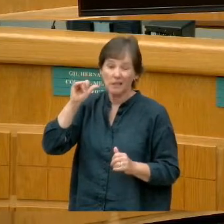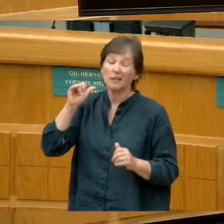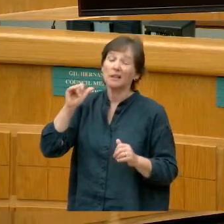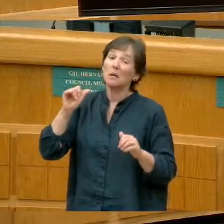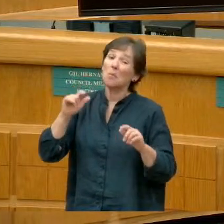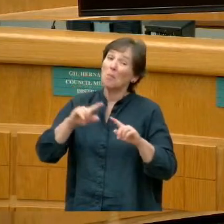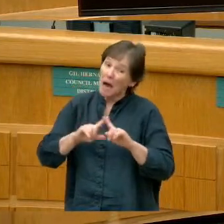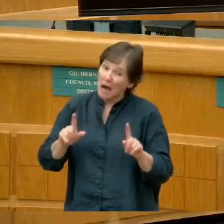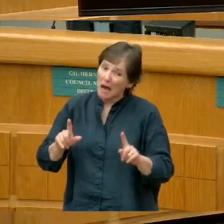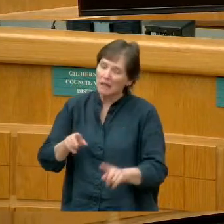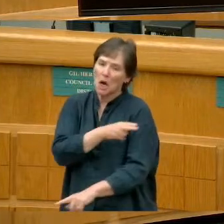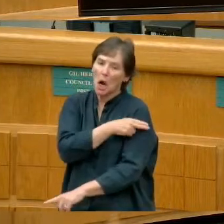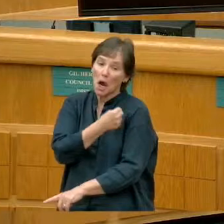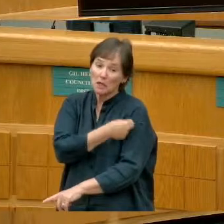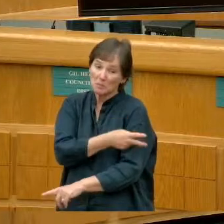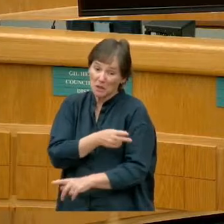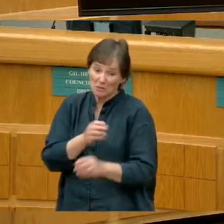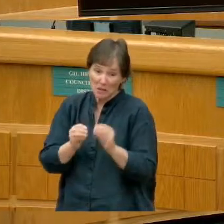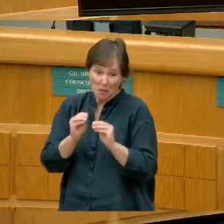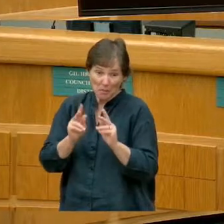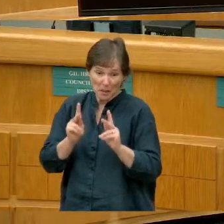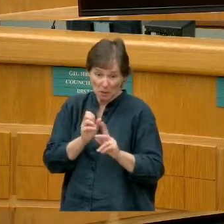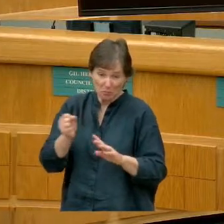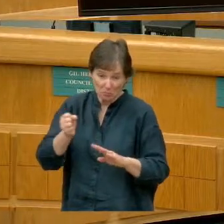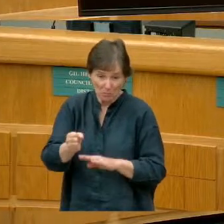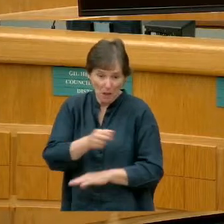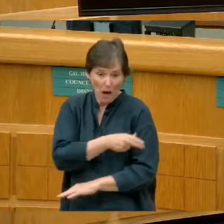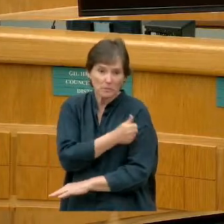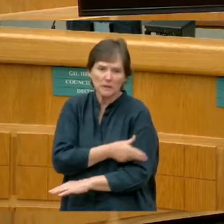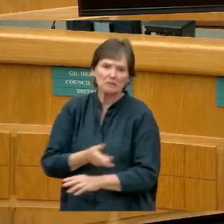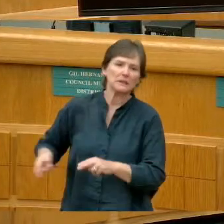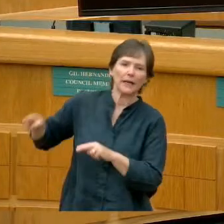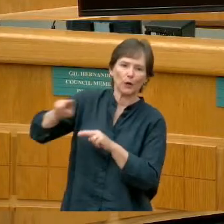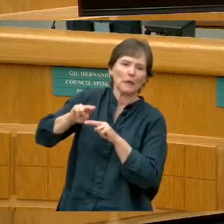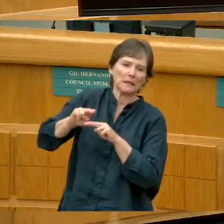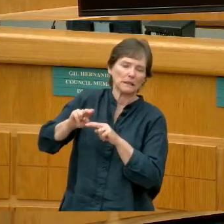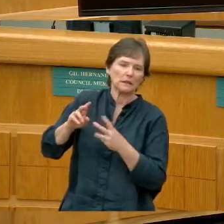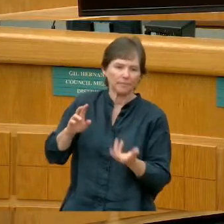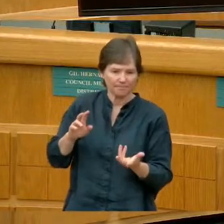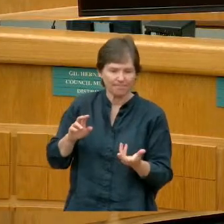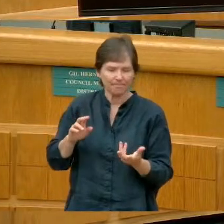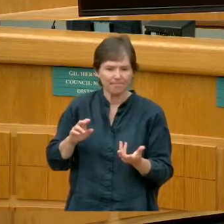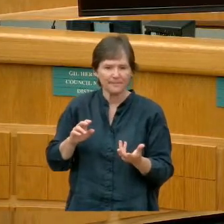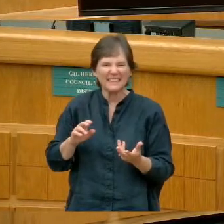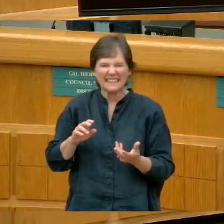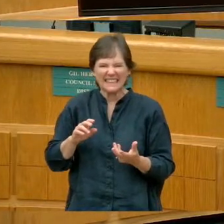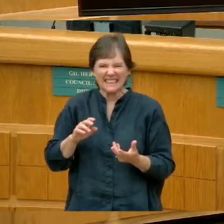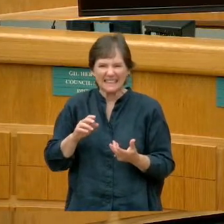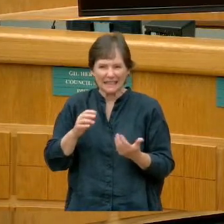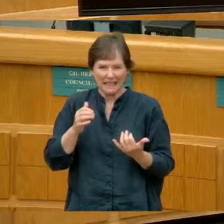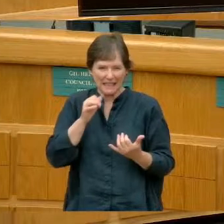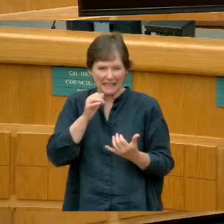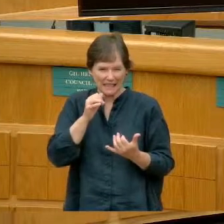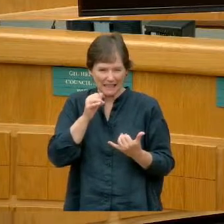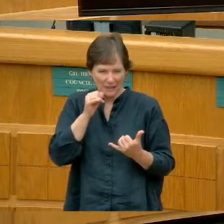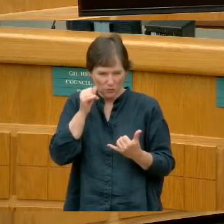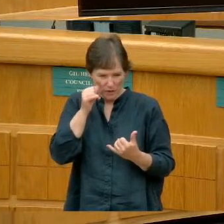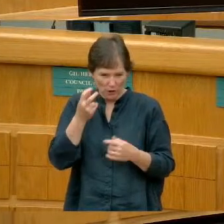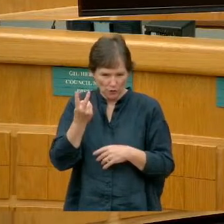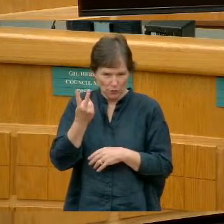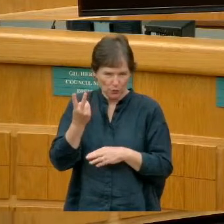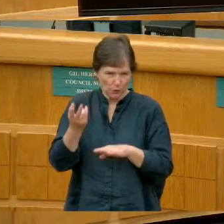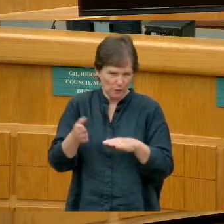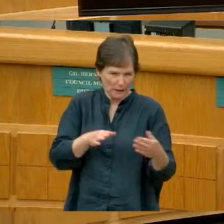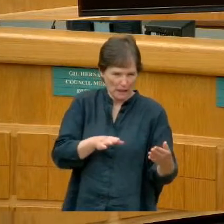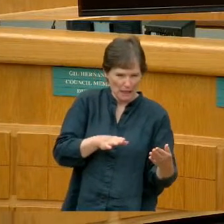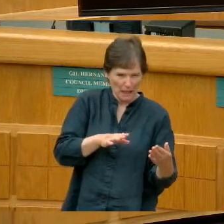slide. And then the number of deaths, we had 2 additional deaths, as I mentioned a moment ago. So our death total since